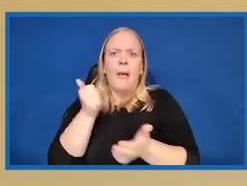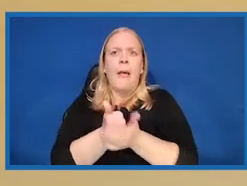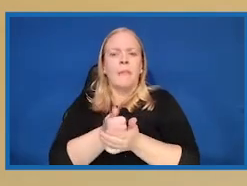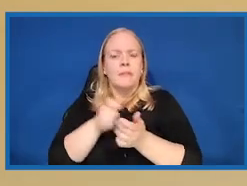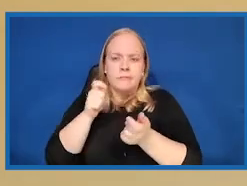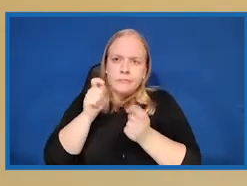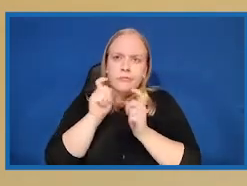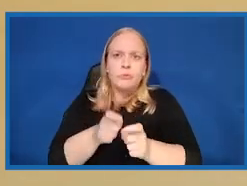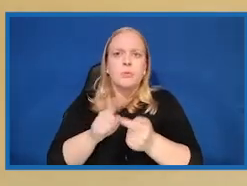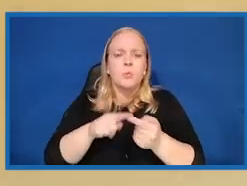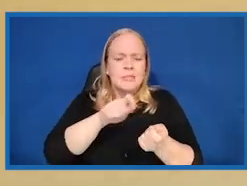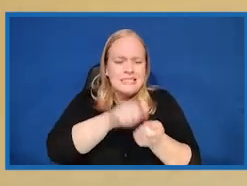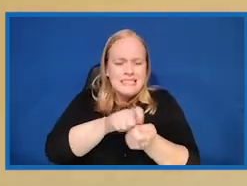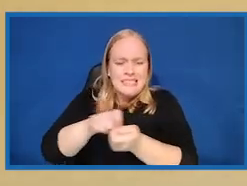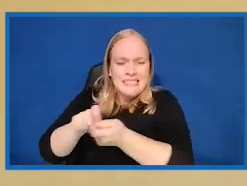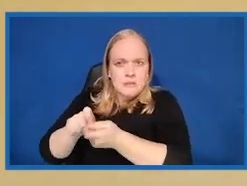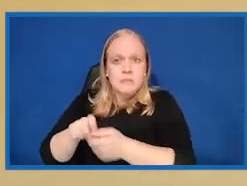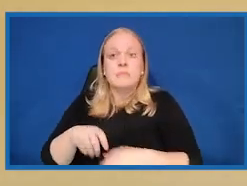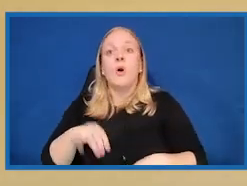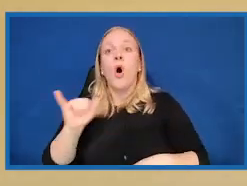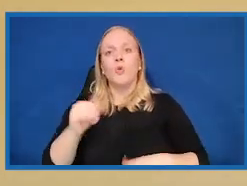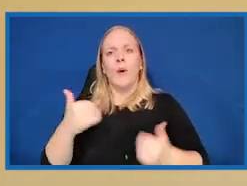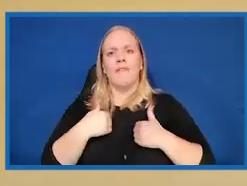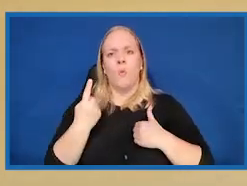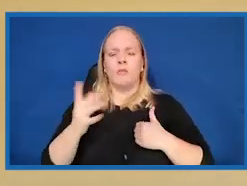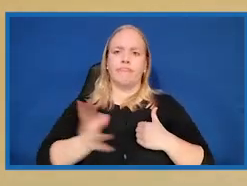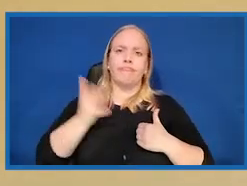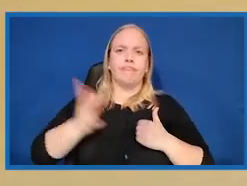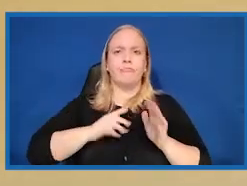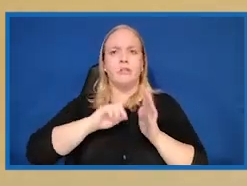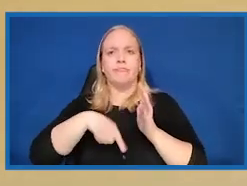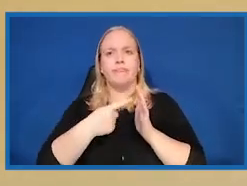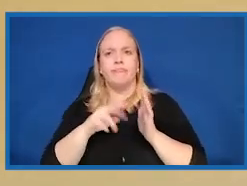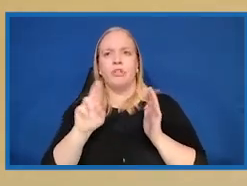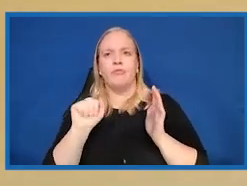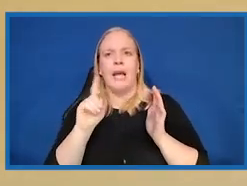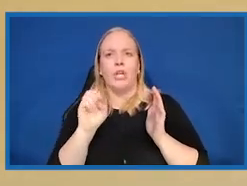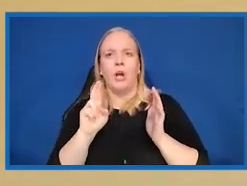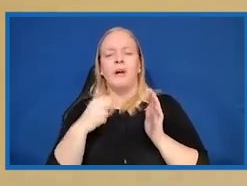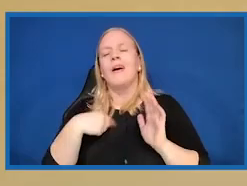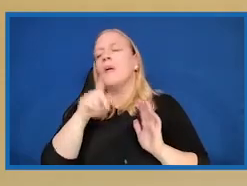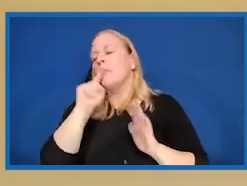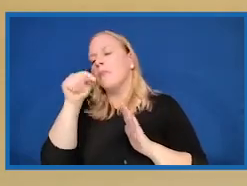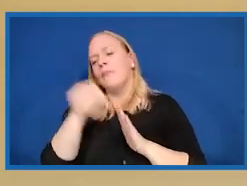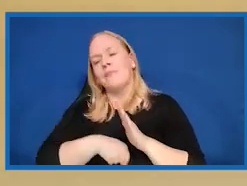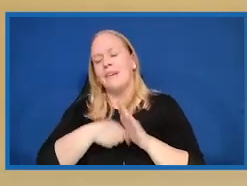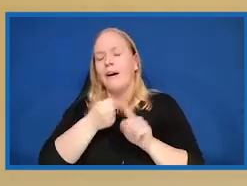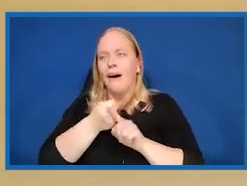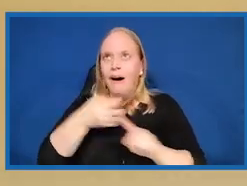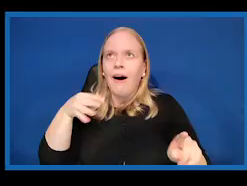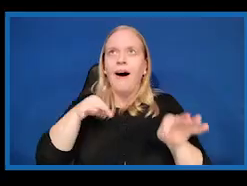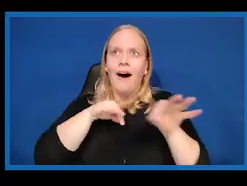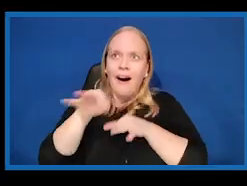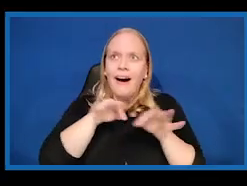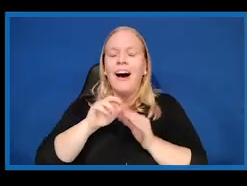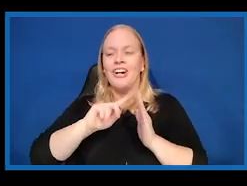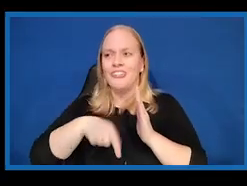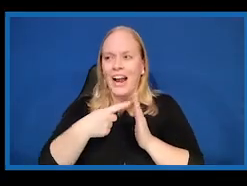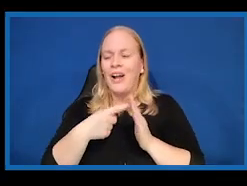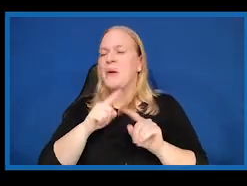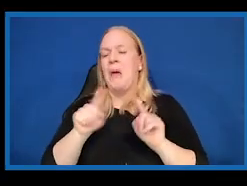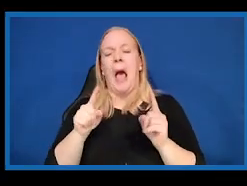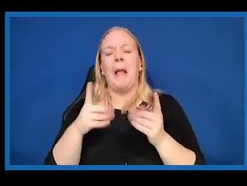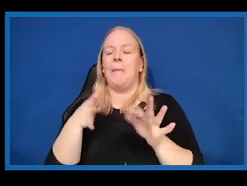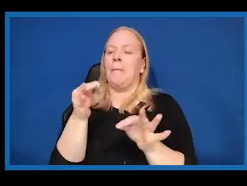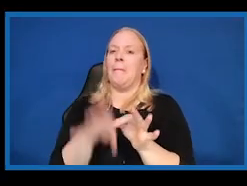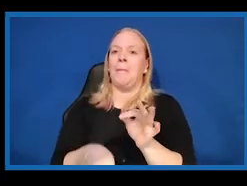have a very, very fancy radar. I'm not going to go into the details on how this radar works, but what